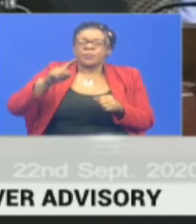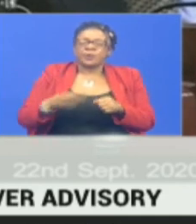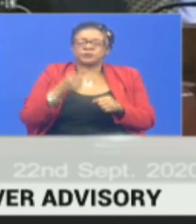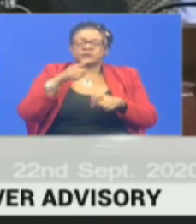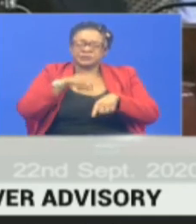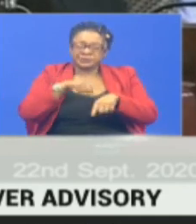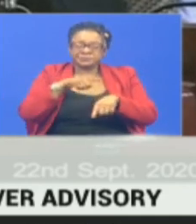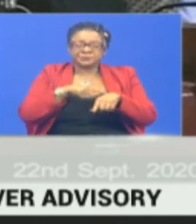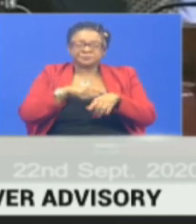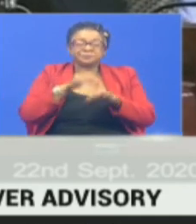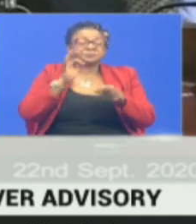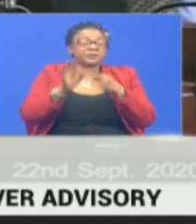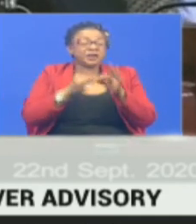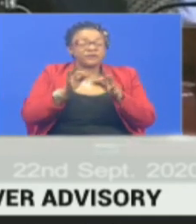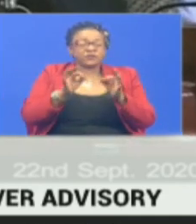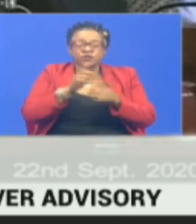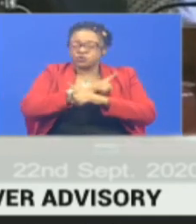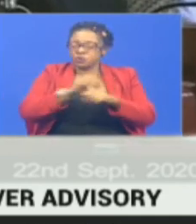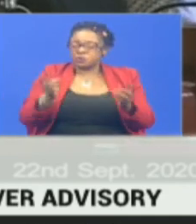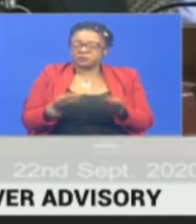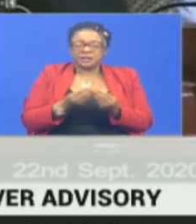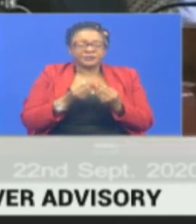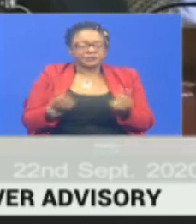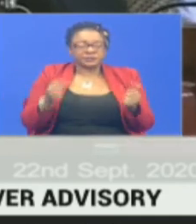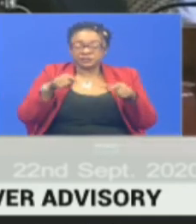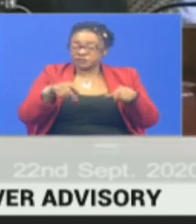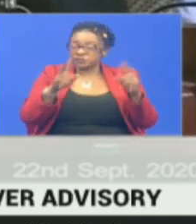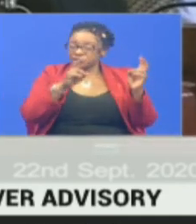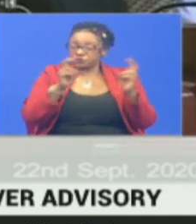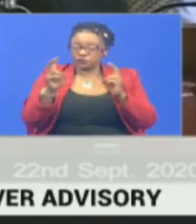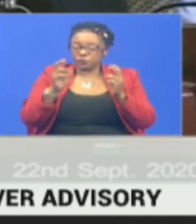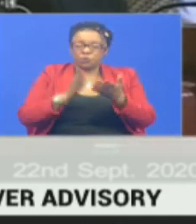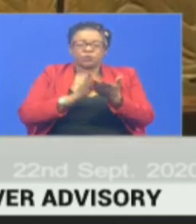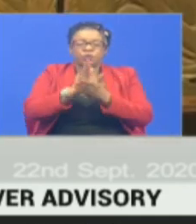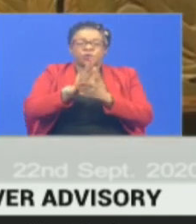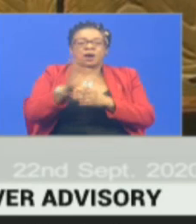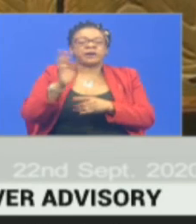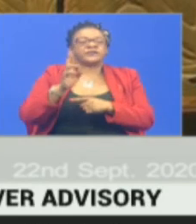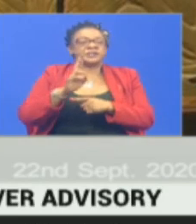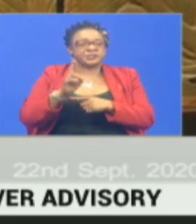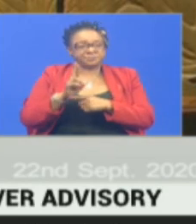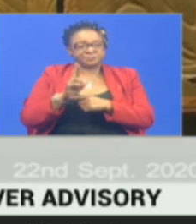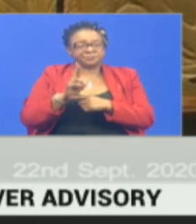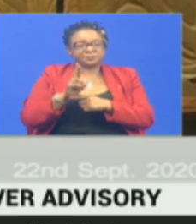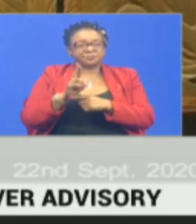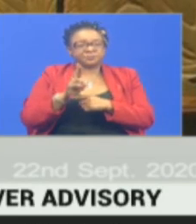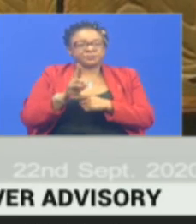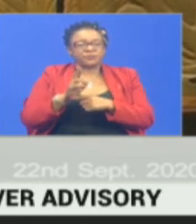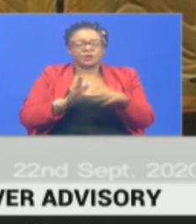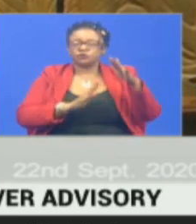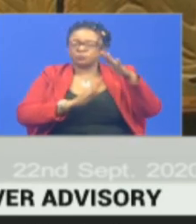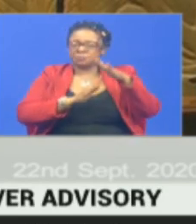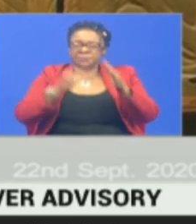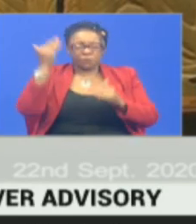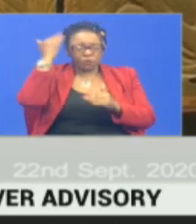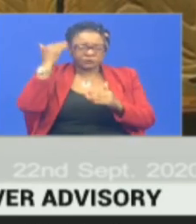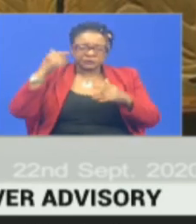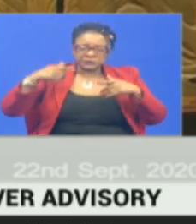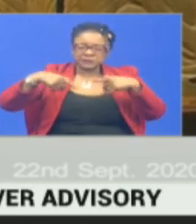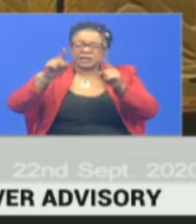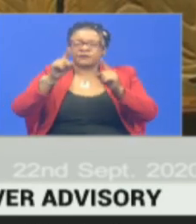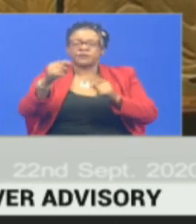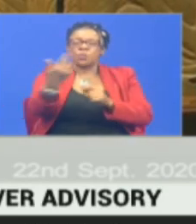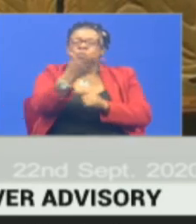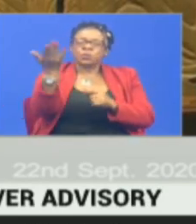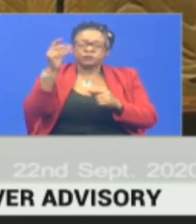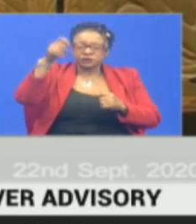if you don't address this issue through a referendum. Even the Supreme Court itself, those judges,